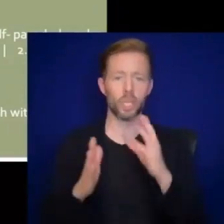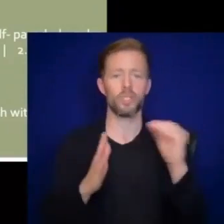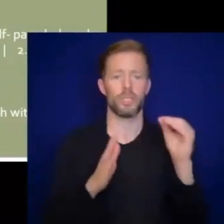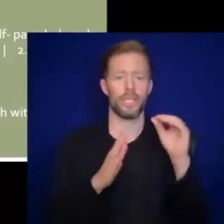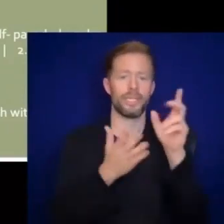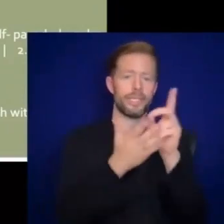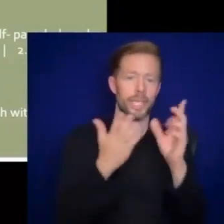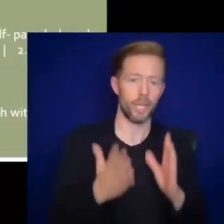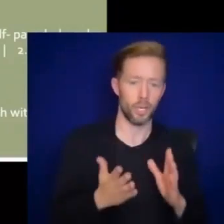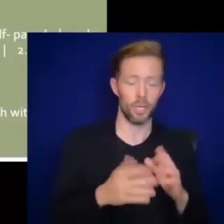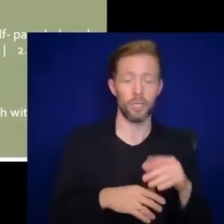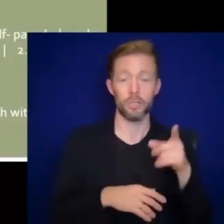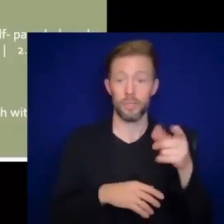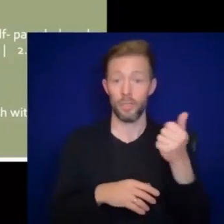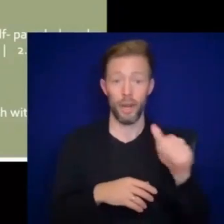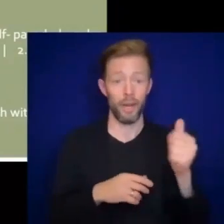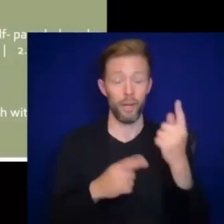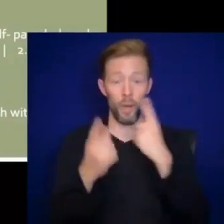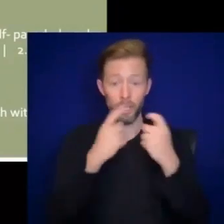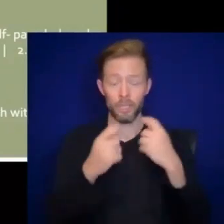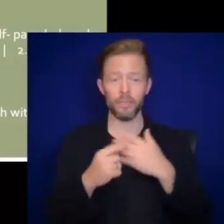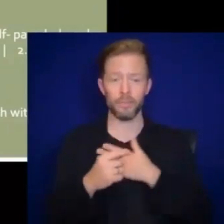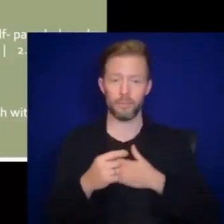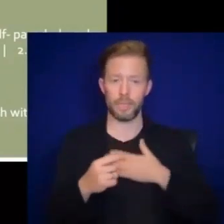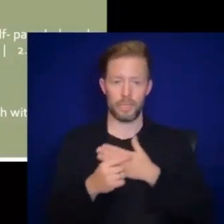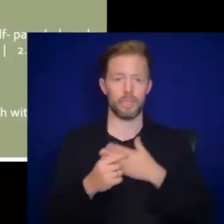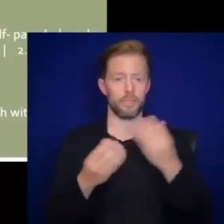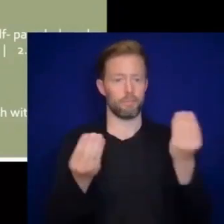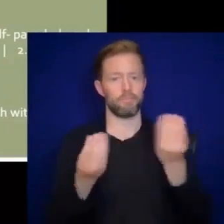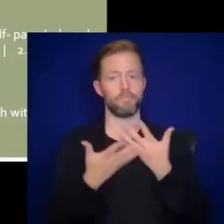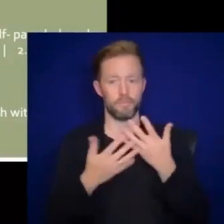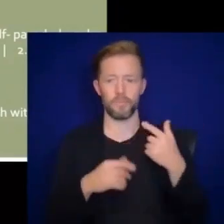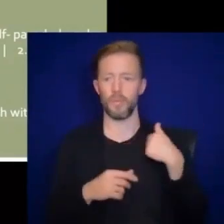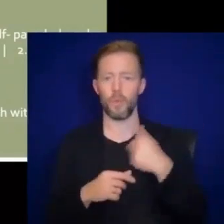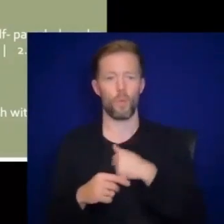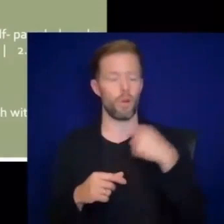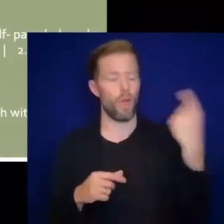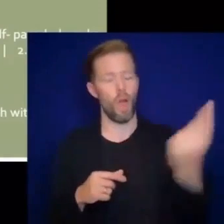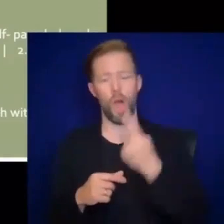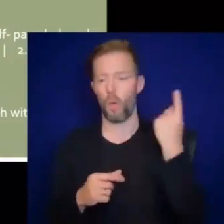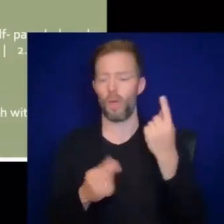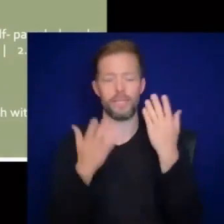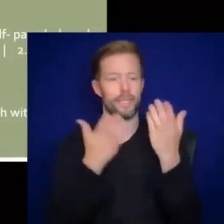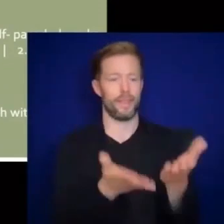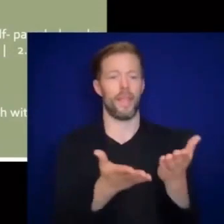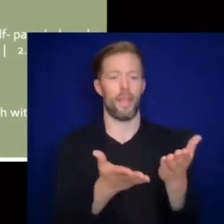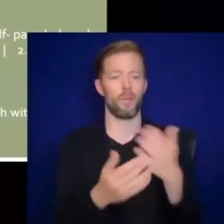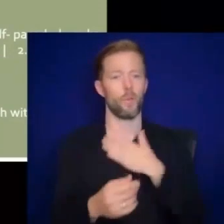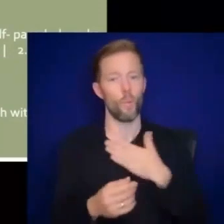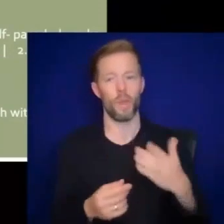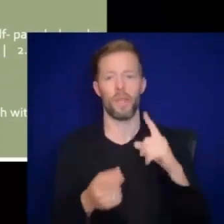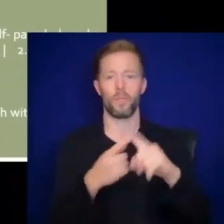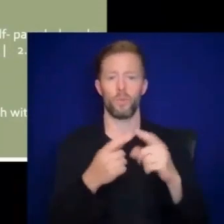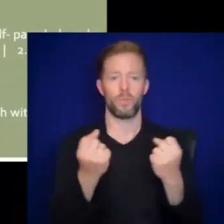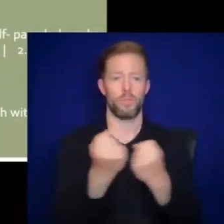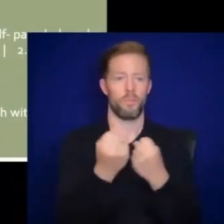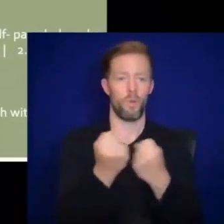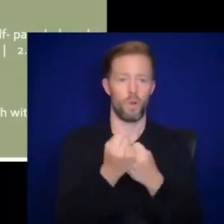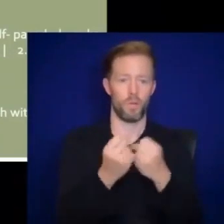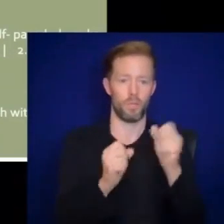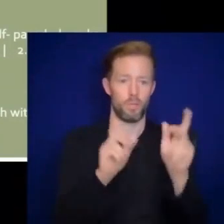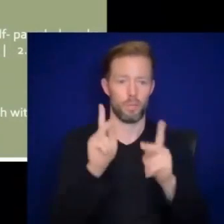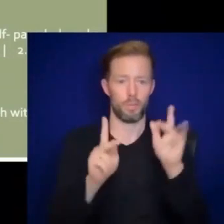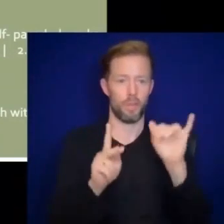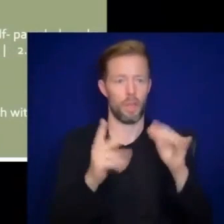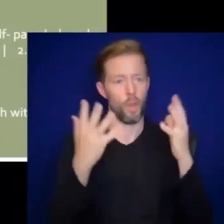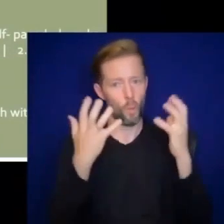designers. If you have questions, please drop us a note. We are always there, willing to